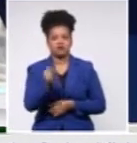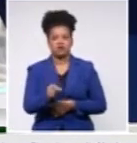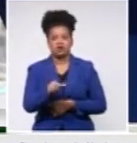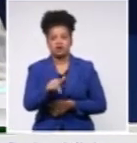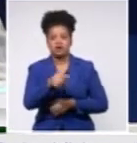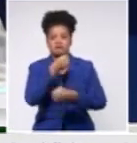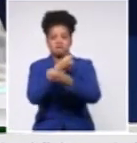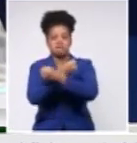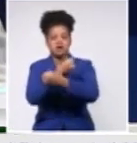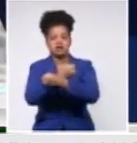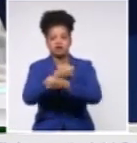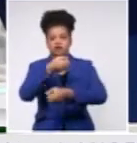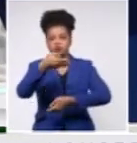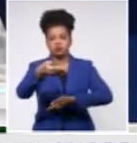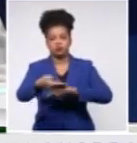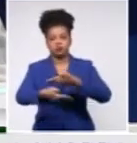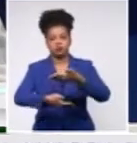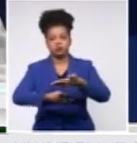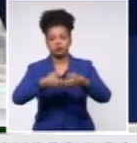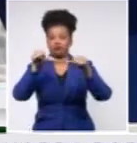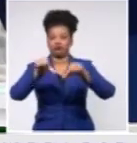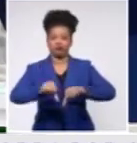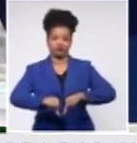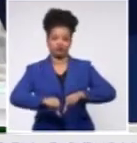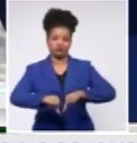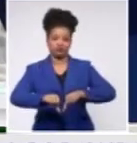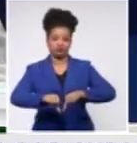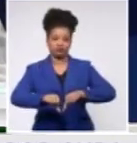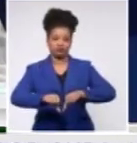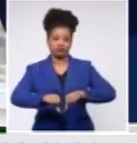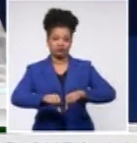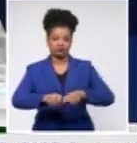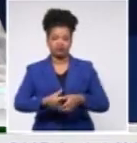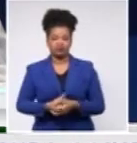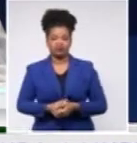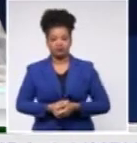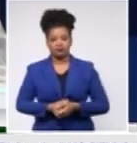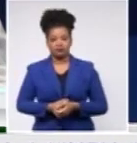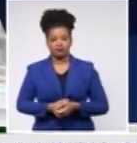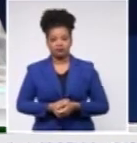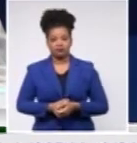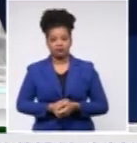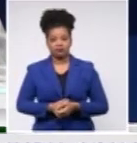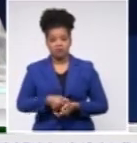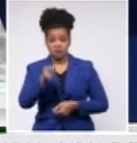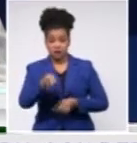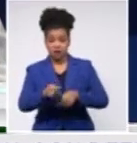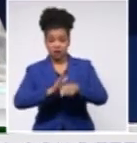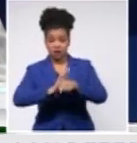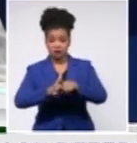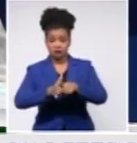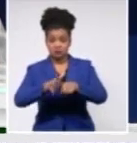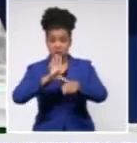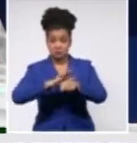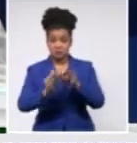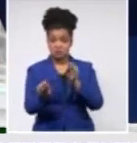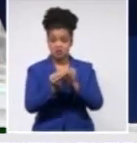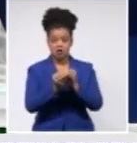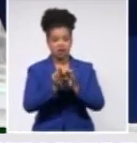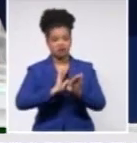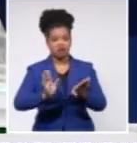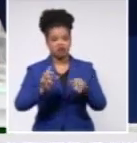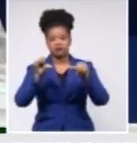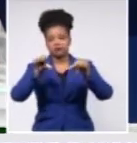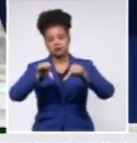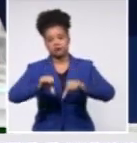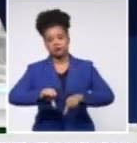Due to his condition, the patient was transferred to the intensive care unit. The patient experienced a